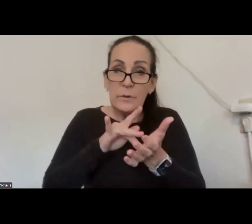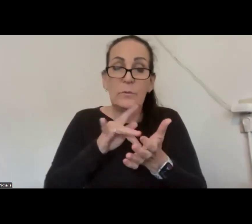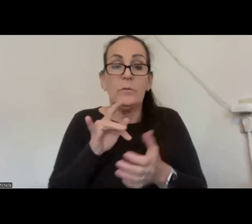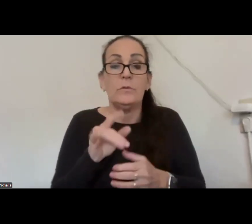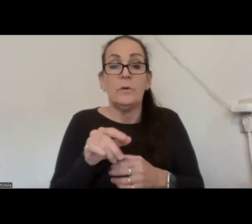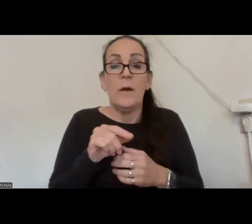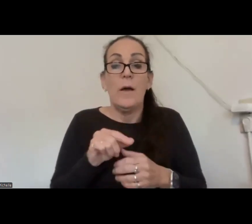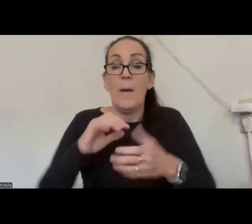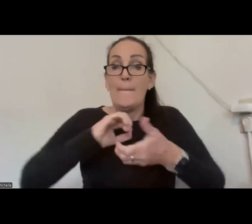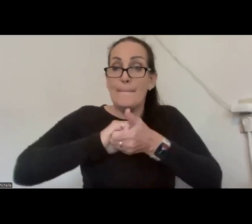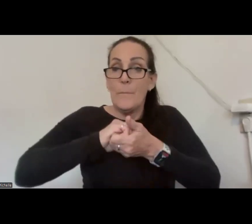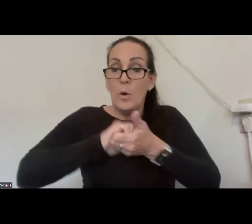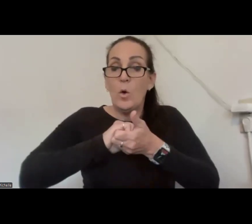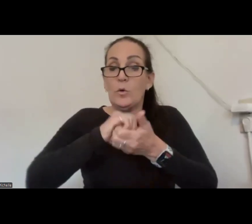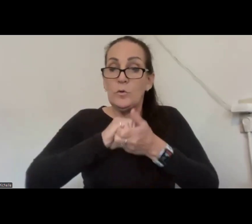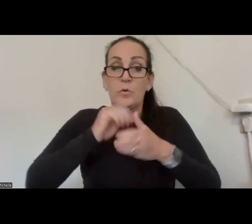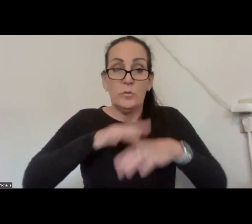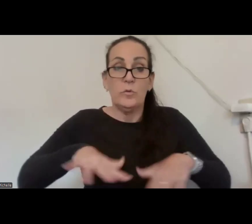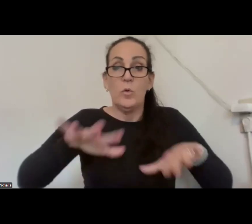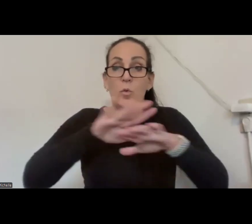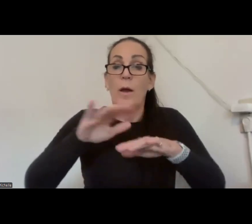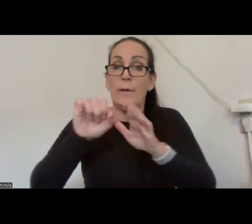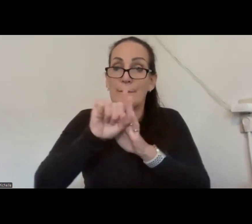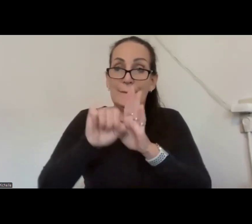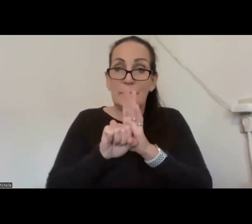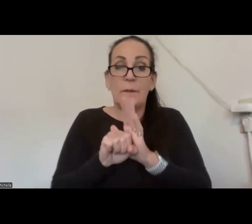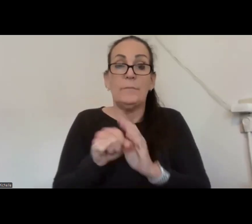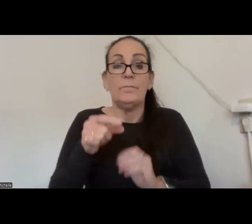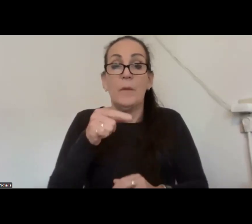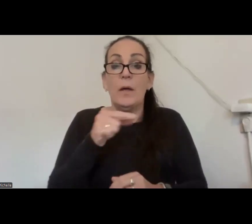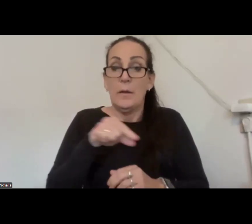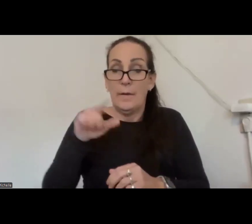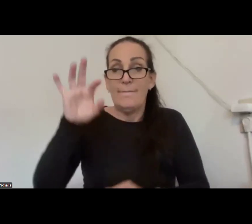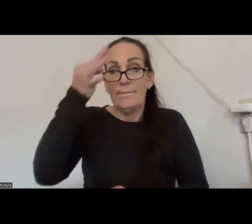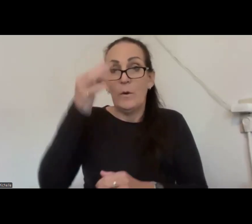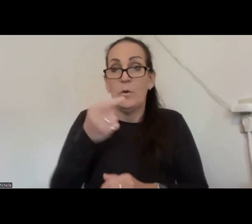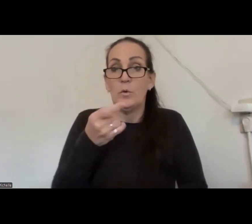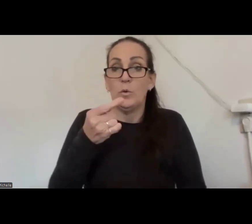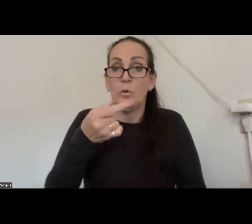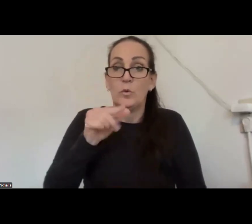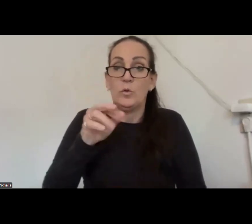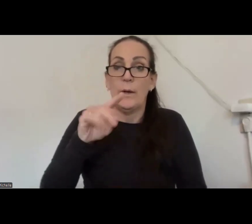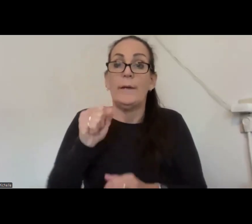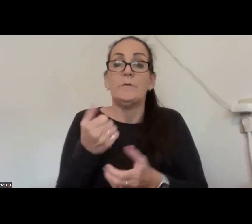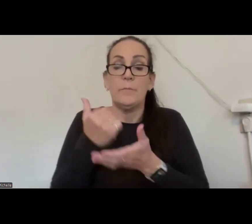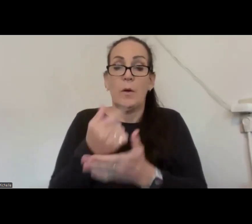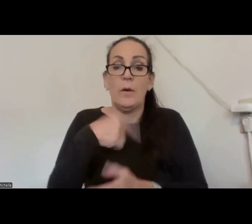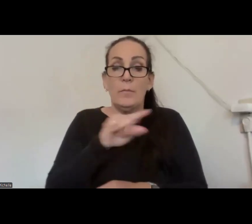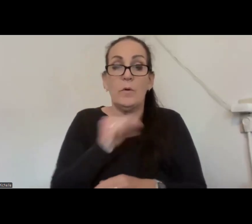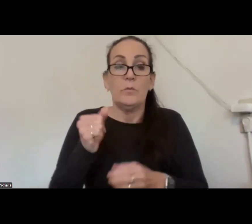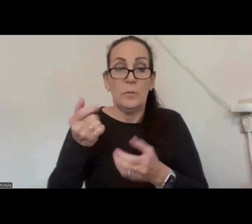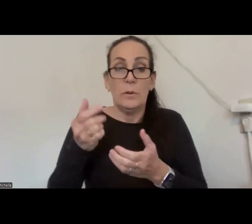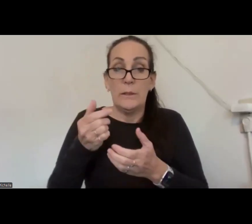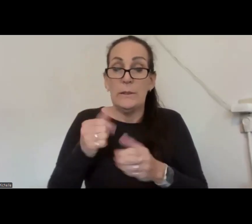really, one of our federal grants allows us to uplift the training from CalGrows and to make that training